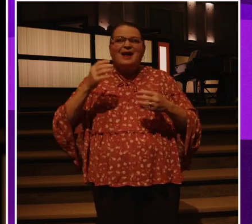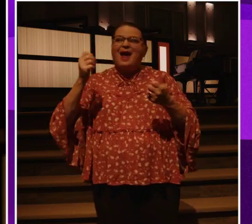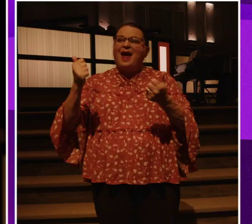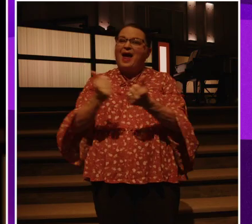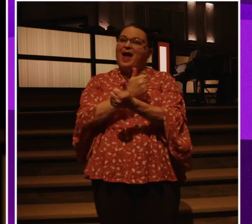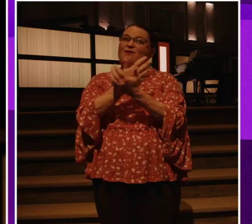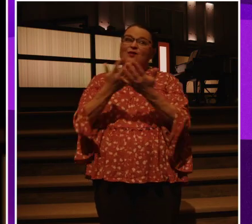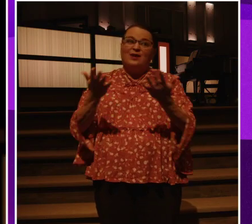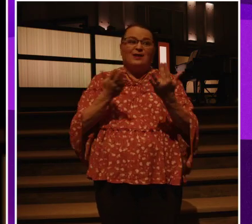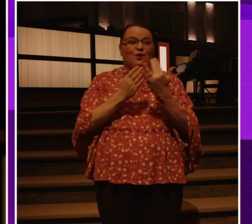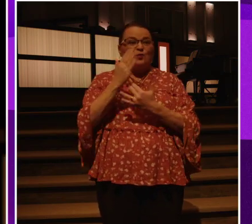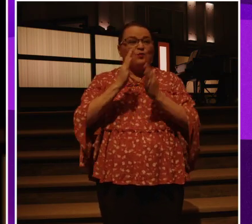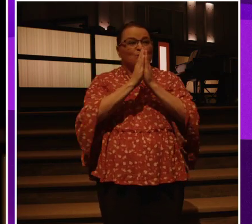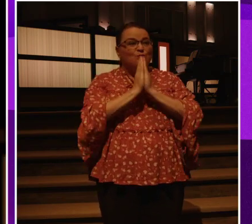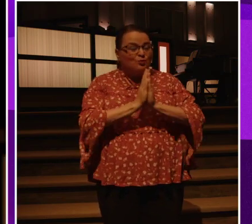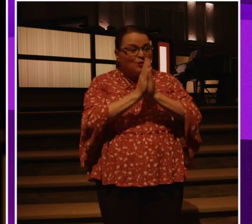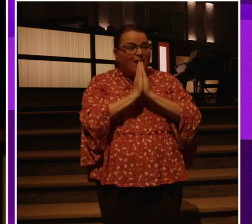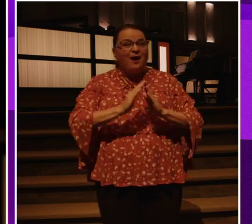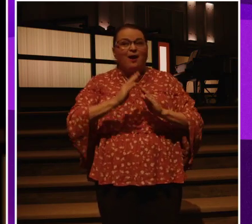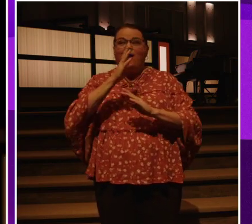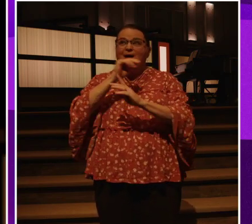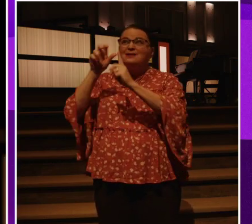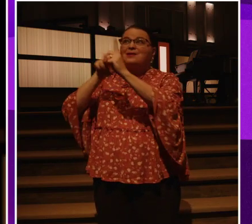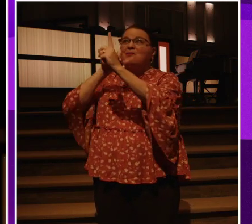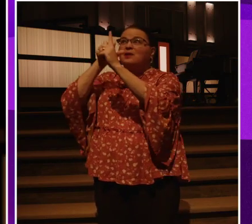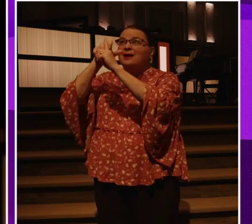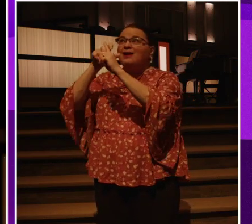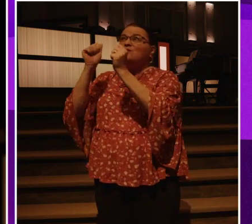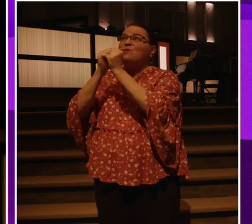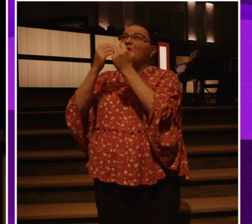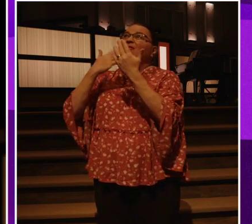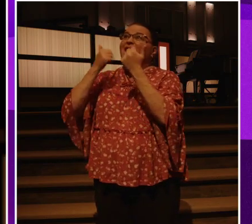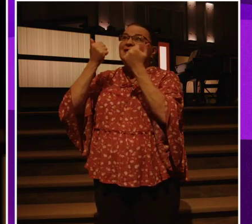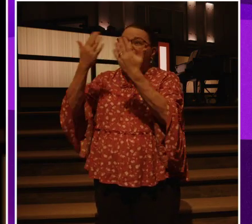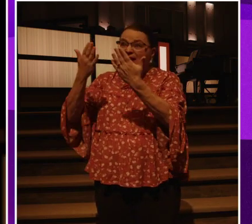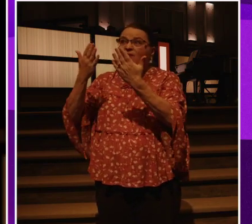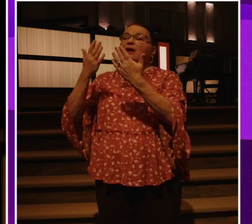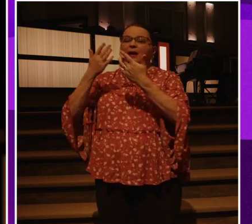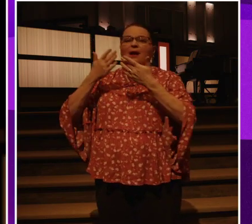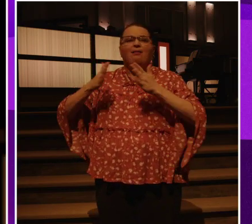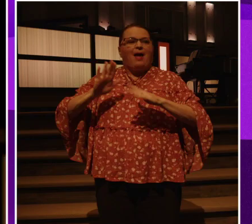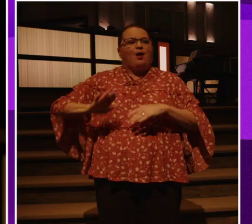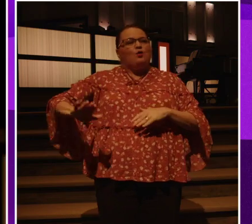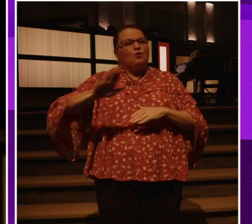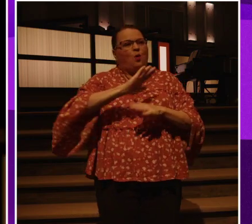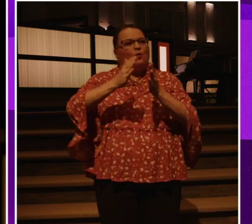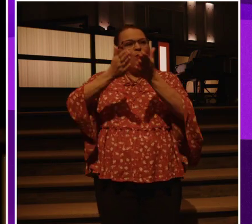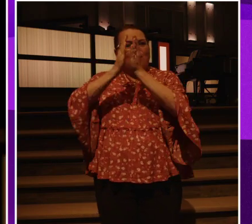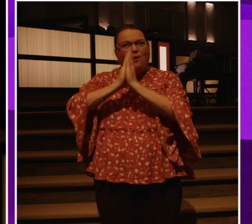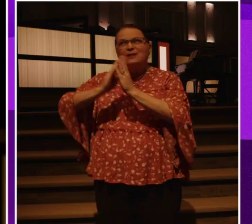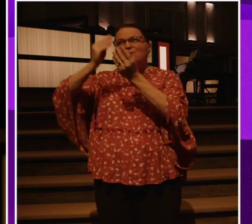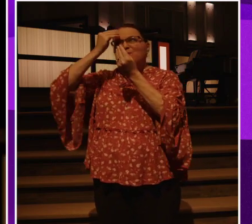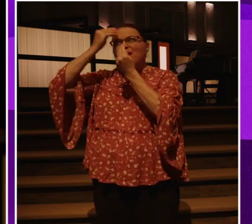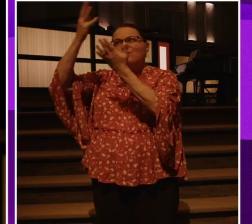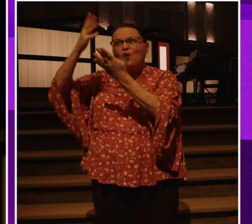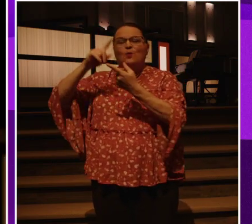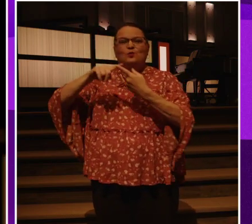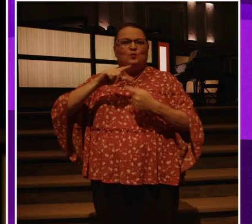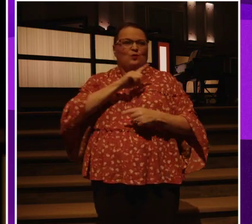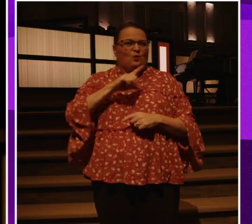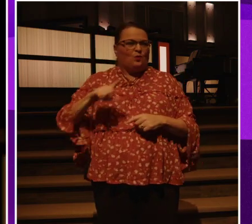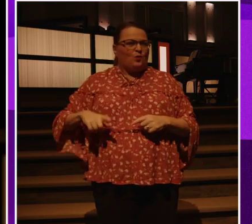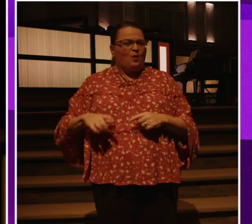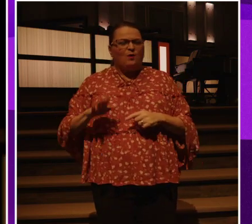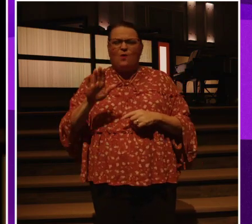everything, by prayer and supplication with thanksgiving, let your request be made known to the Lord.